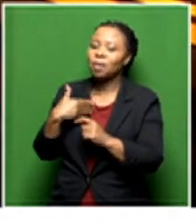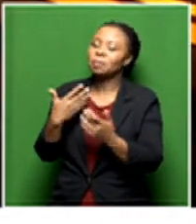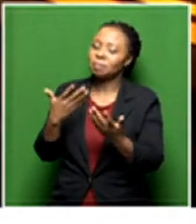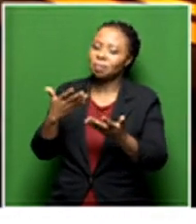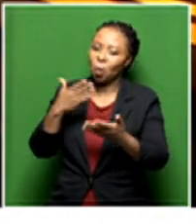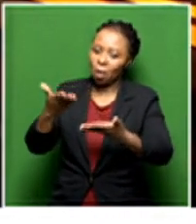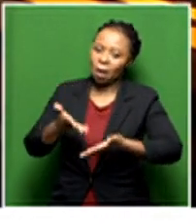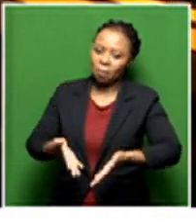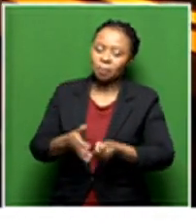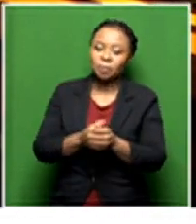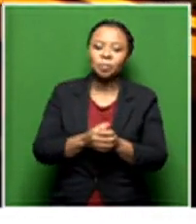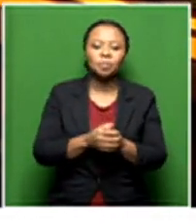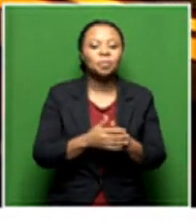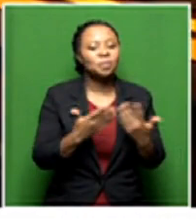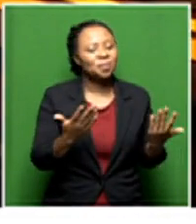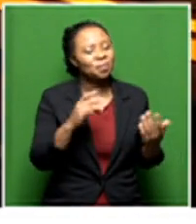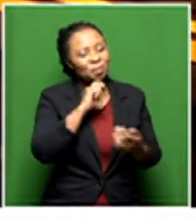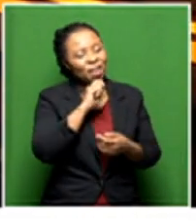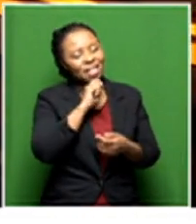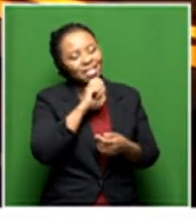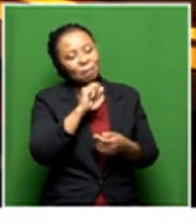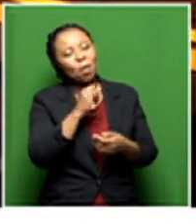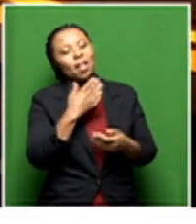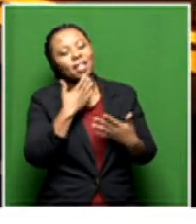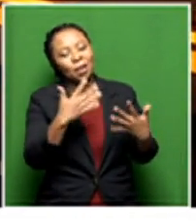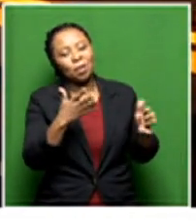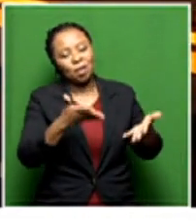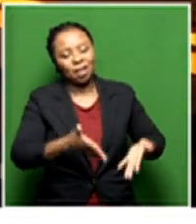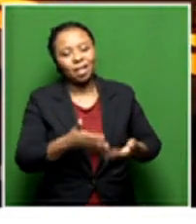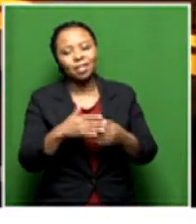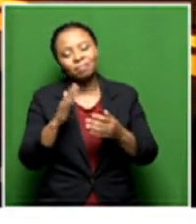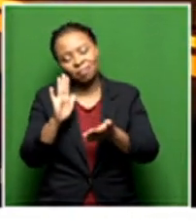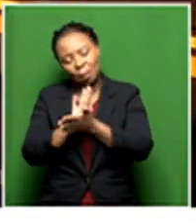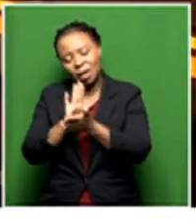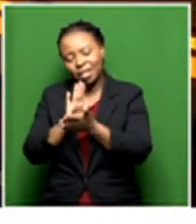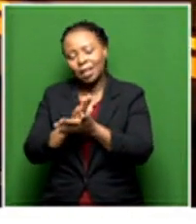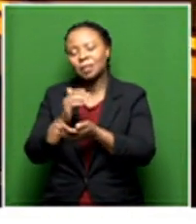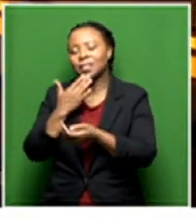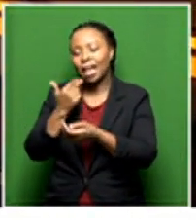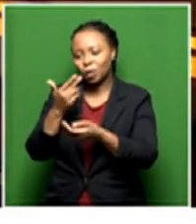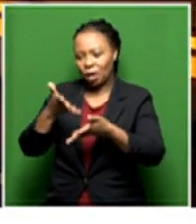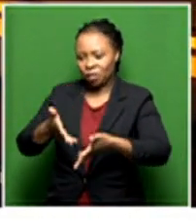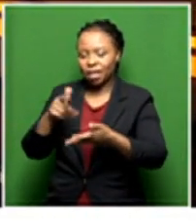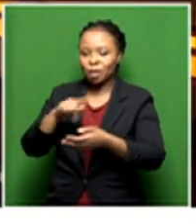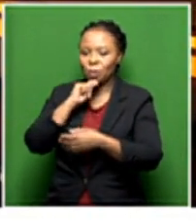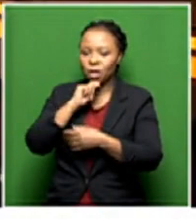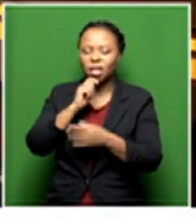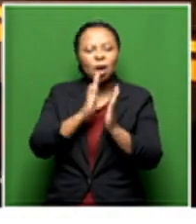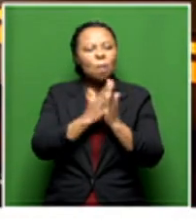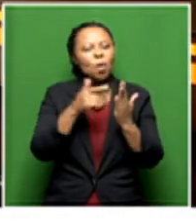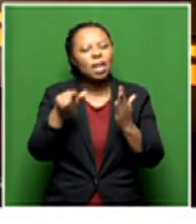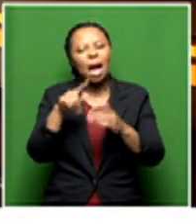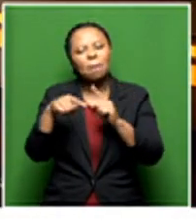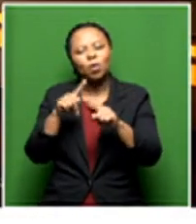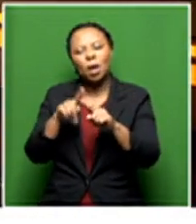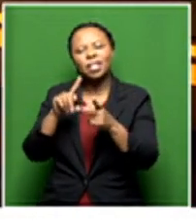Live. Morning, Cynthia. Thank you for having me. It's an absolute pleasure. Great having you this morning. What is this book about, and what is